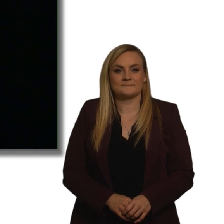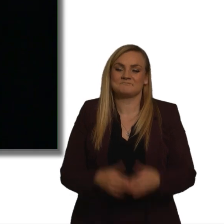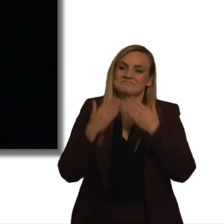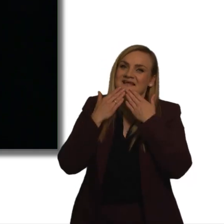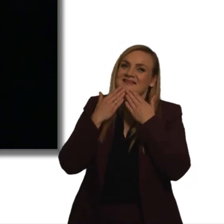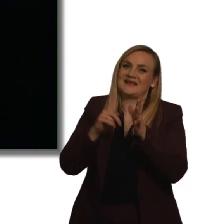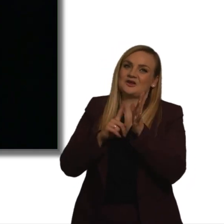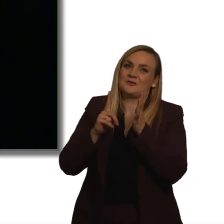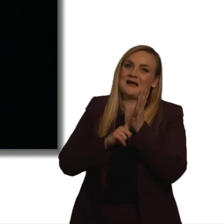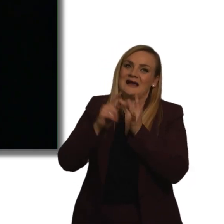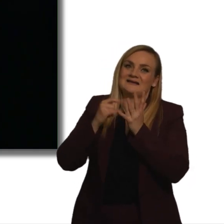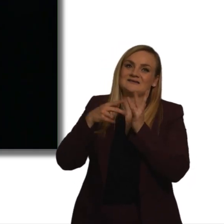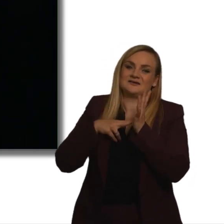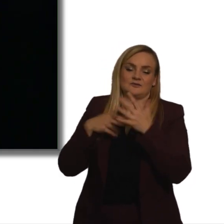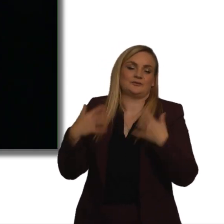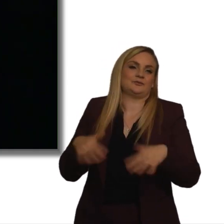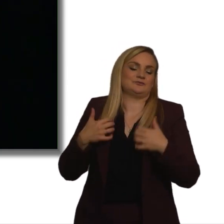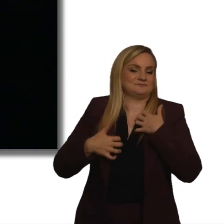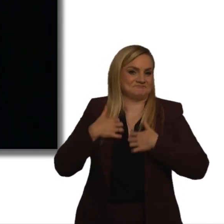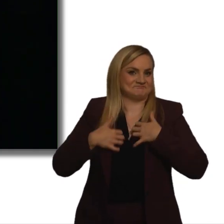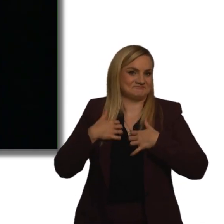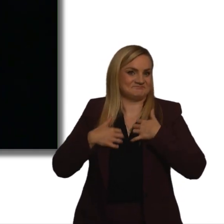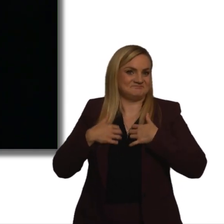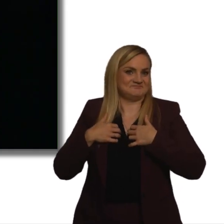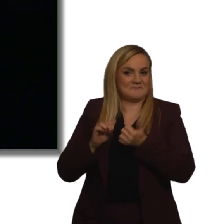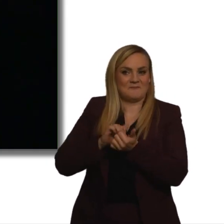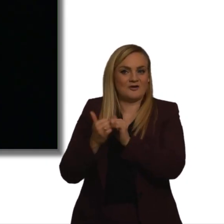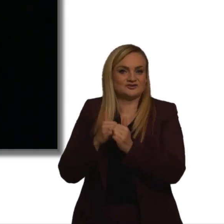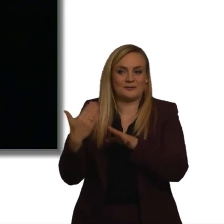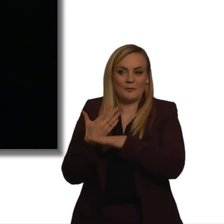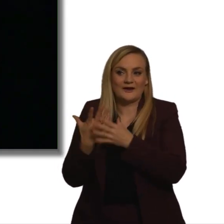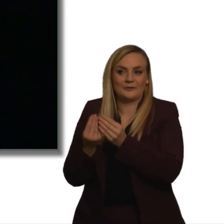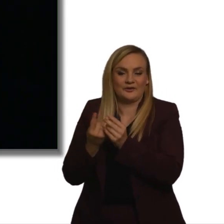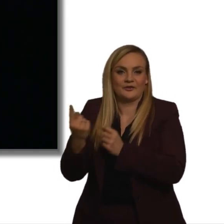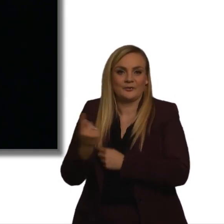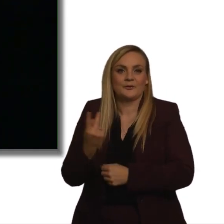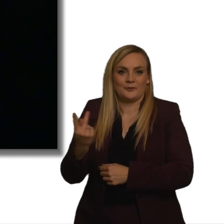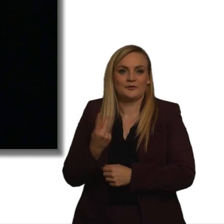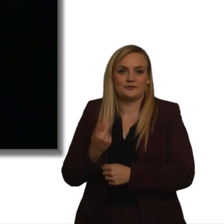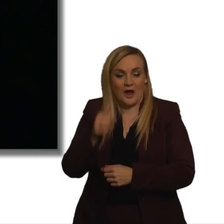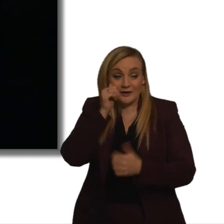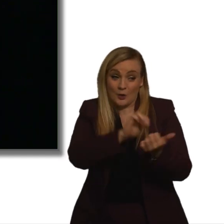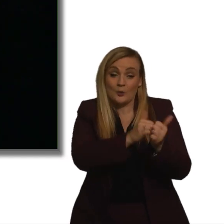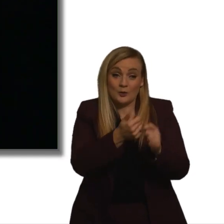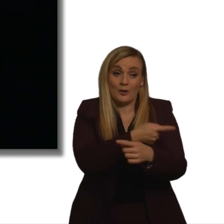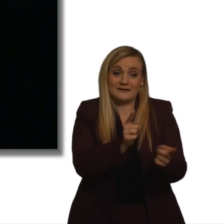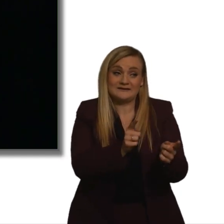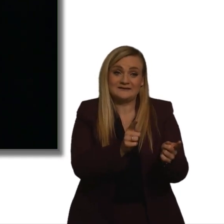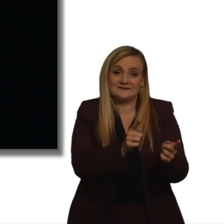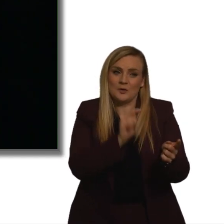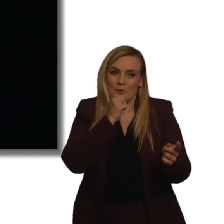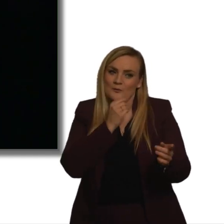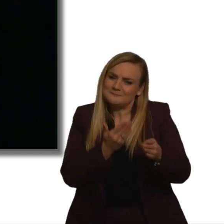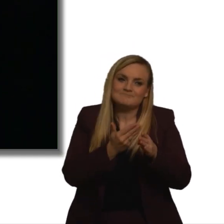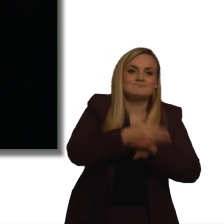Thank you, Alice, and we're really looking forward to our partnership and working with you. I know our colleagues will all pull out the